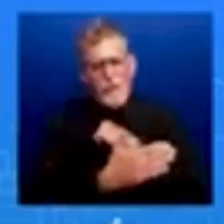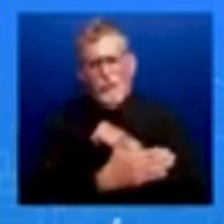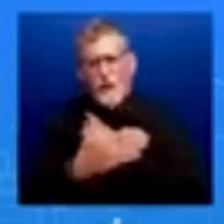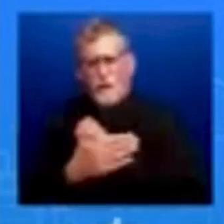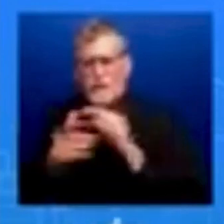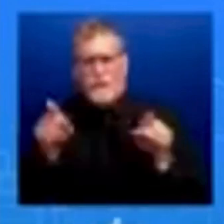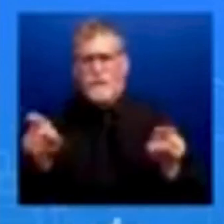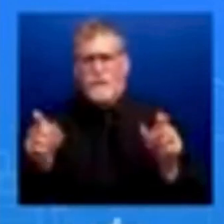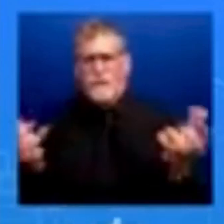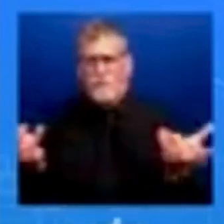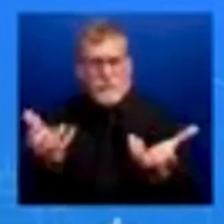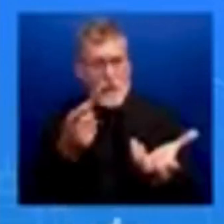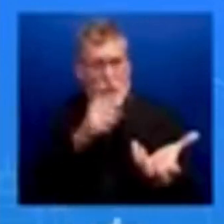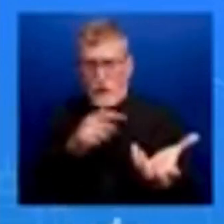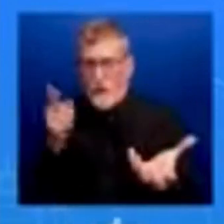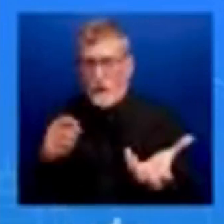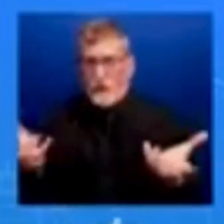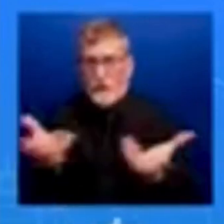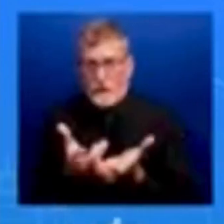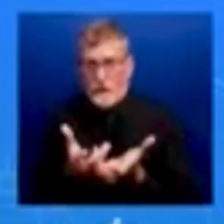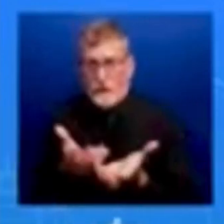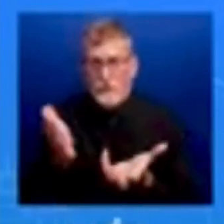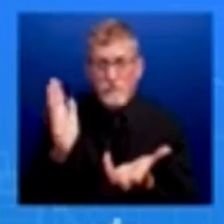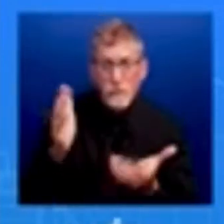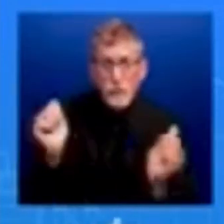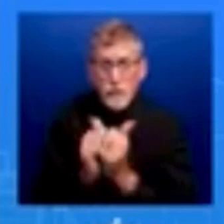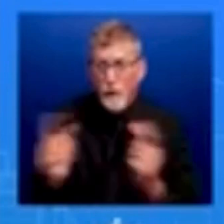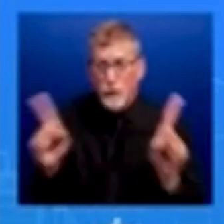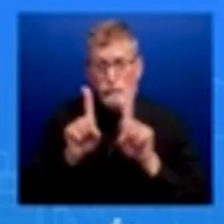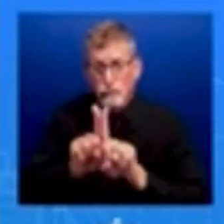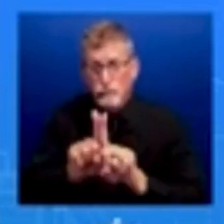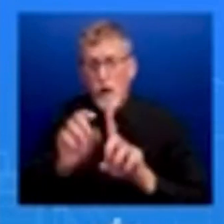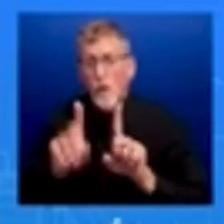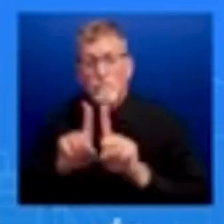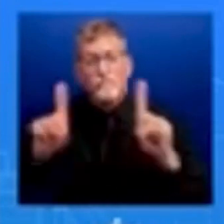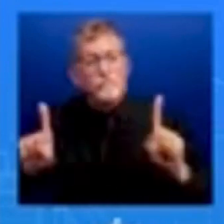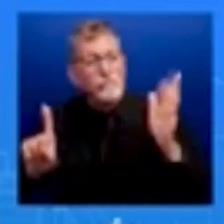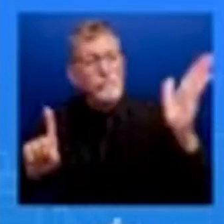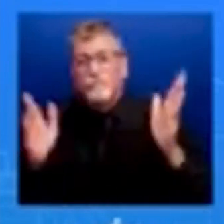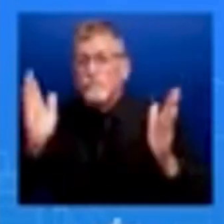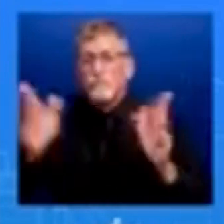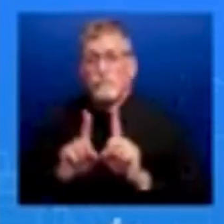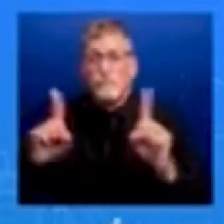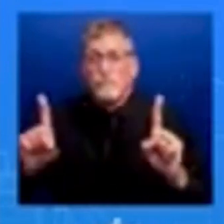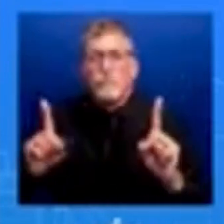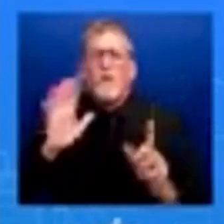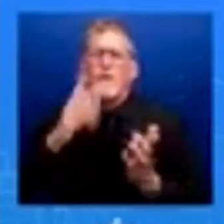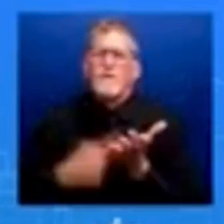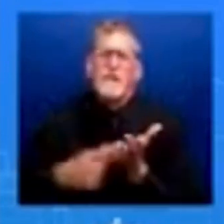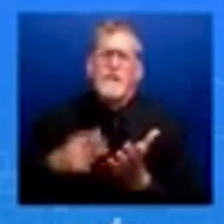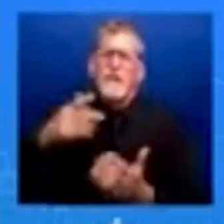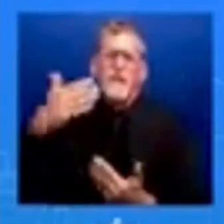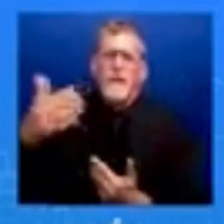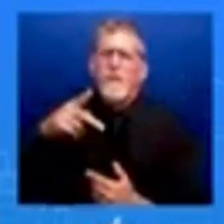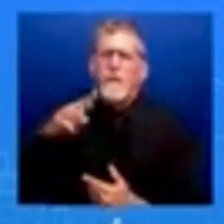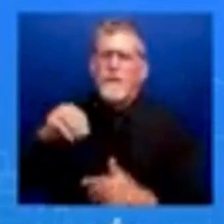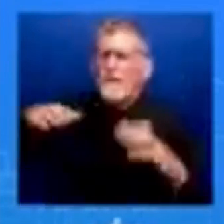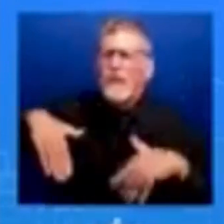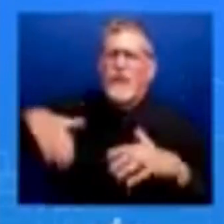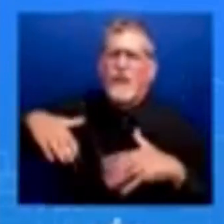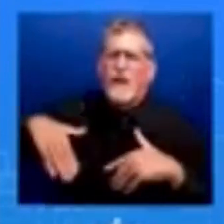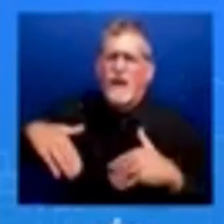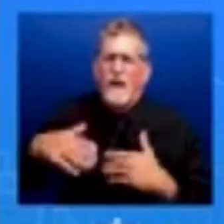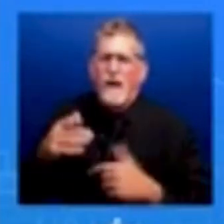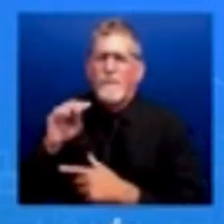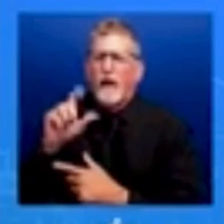forward, you would have to really speak to the Prime Minister on how they're proceeding and doing what they're doing